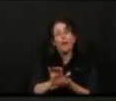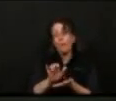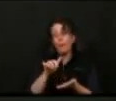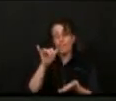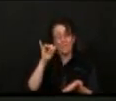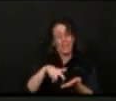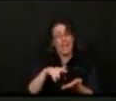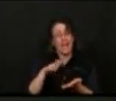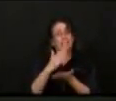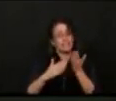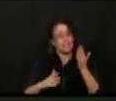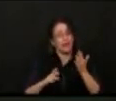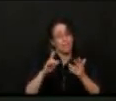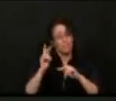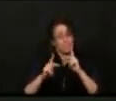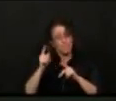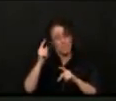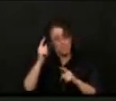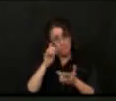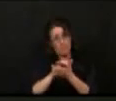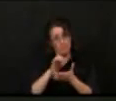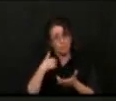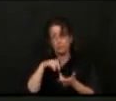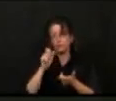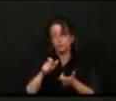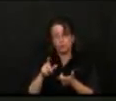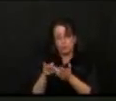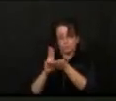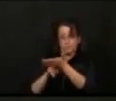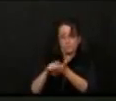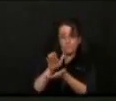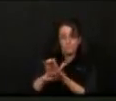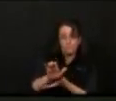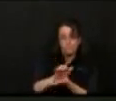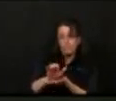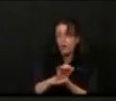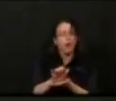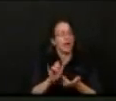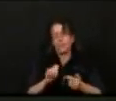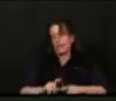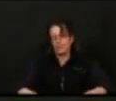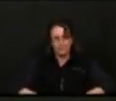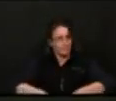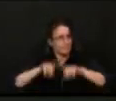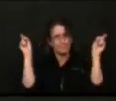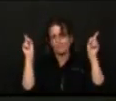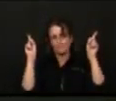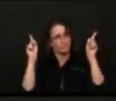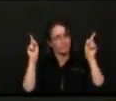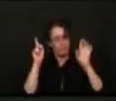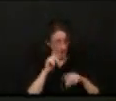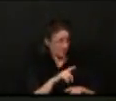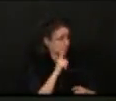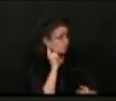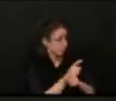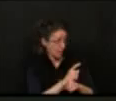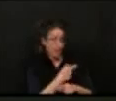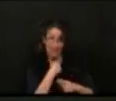So I know. That needs to be analyzed. Yeah. This would be a very different operational model. Certainly would be. Recreation